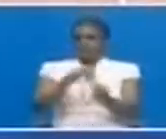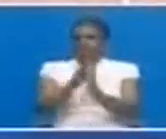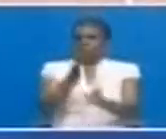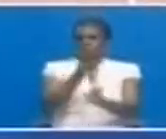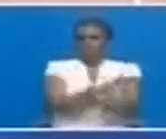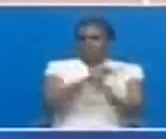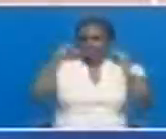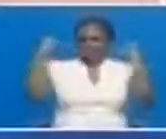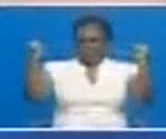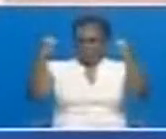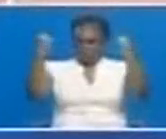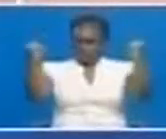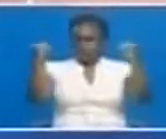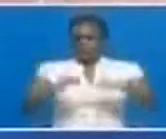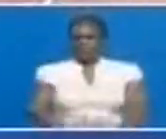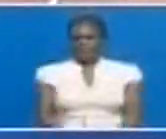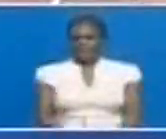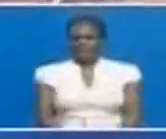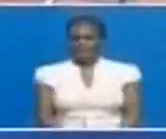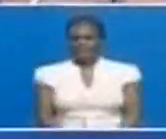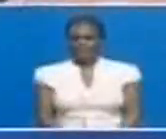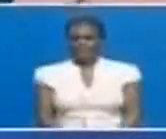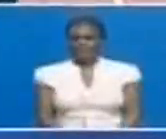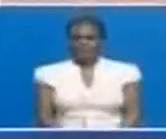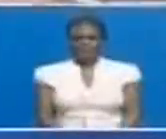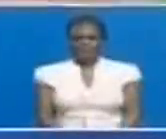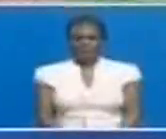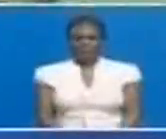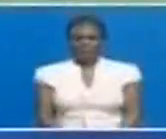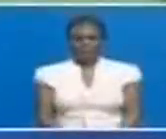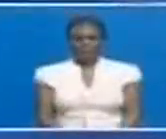World Athletics Championships. Good